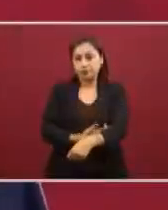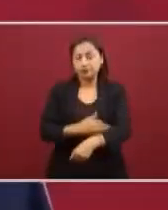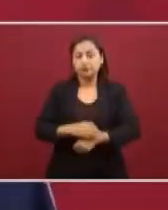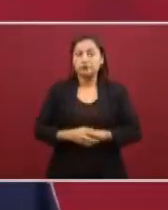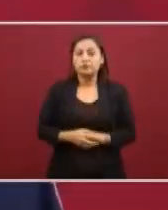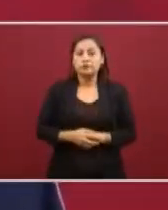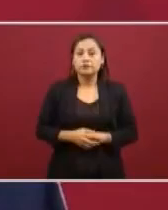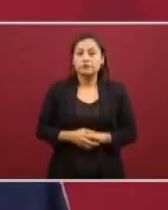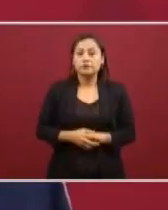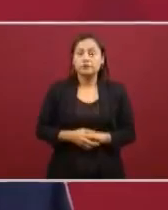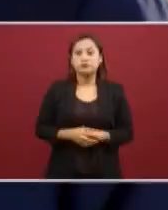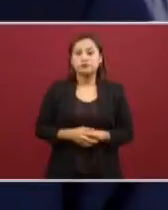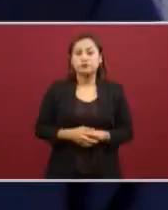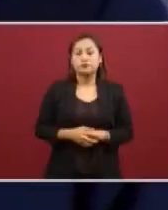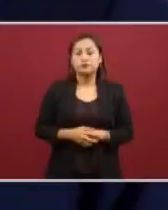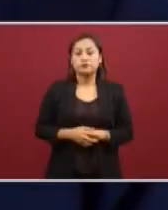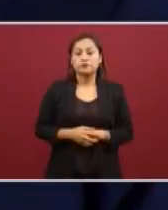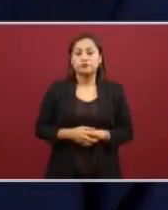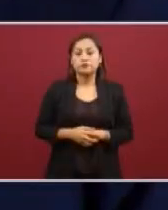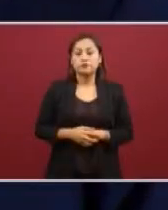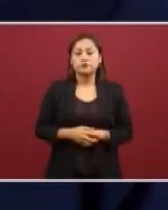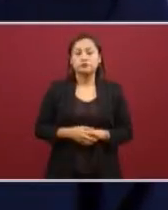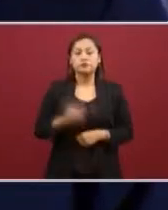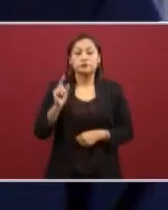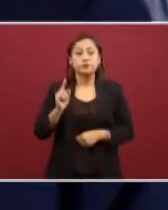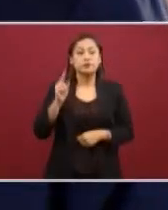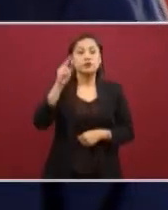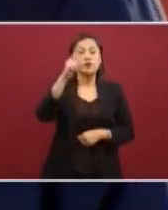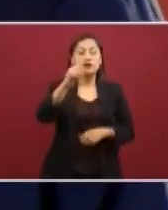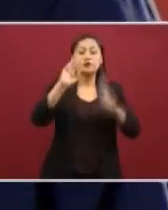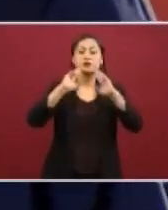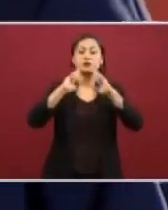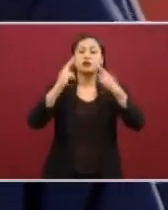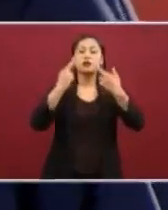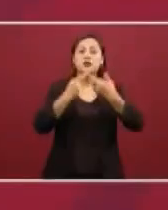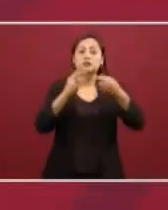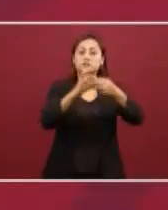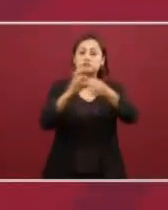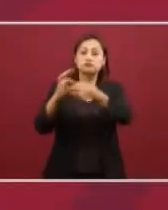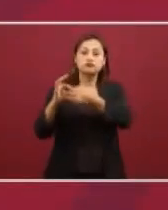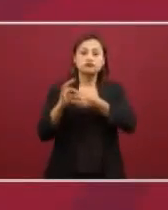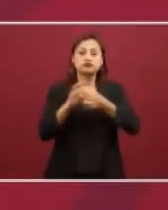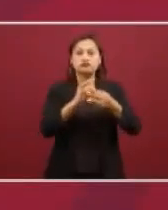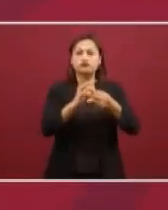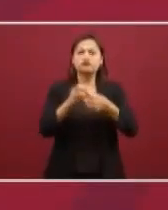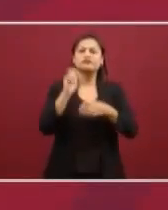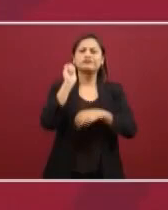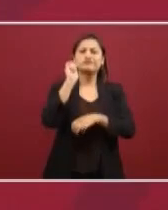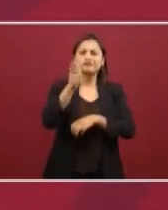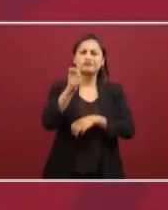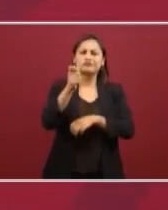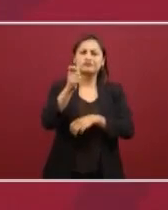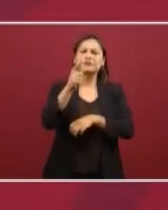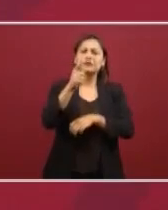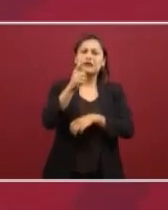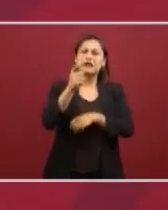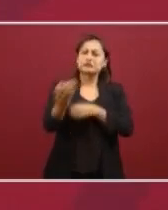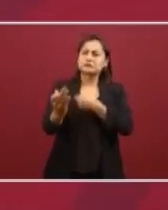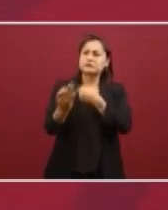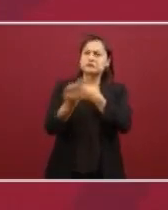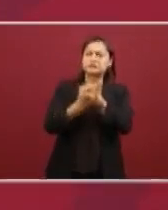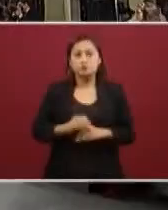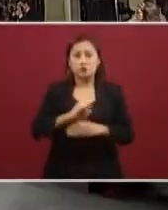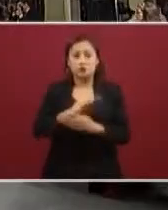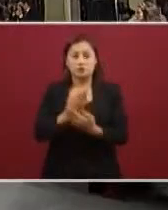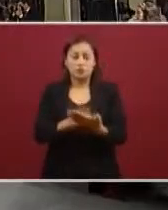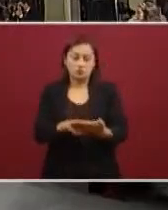Vamos a unirnos para defender la. We will unite to defend the dignity of Mexico, our country, and at the same time